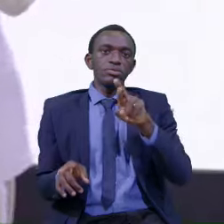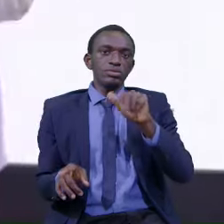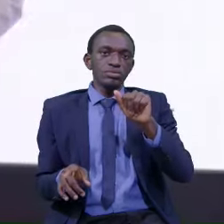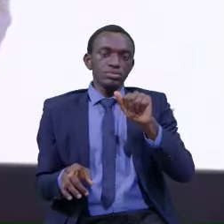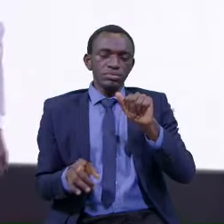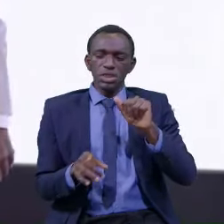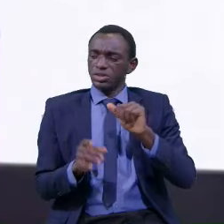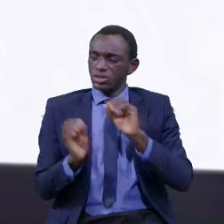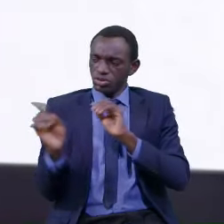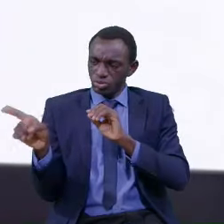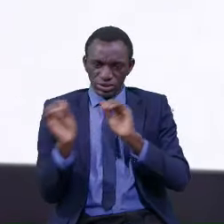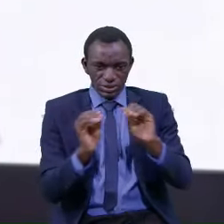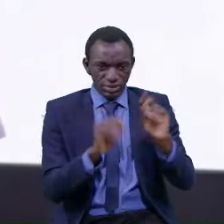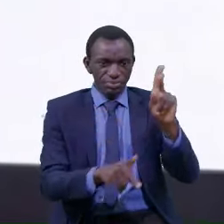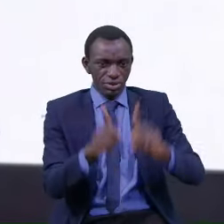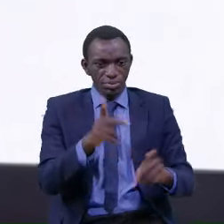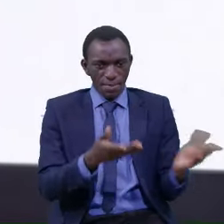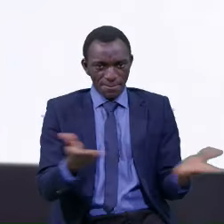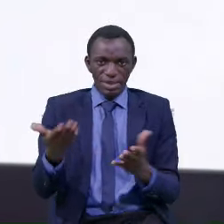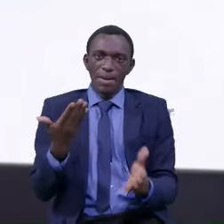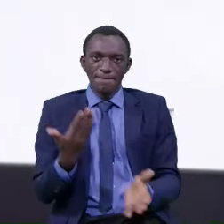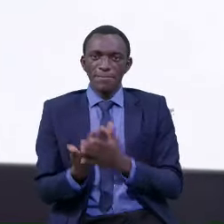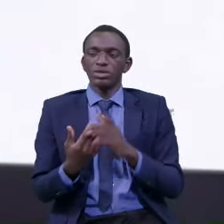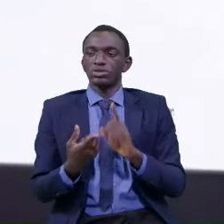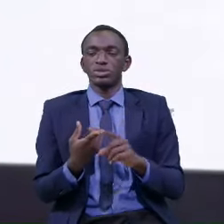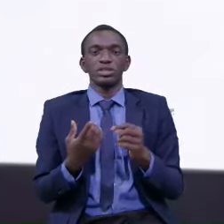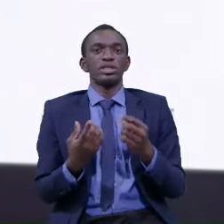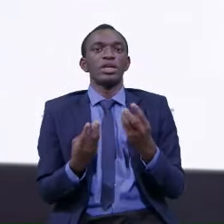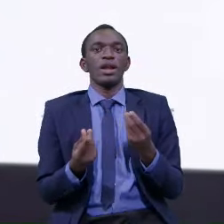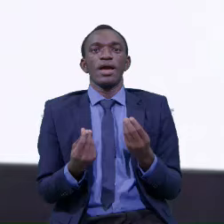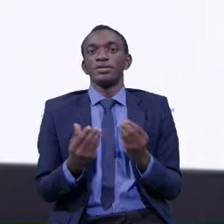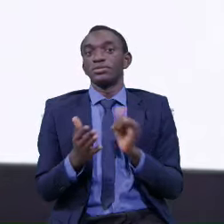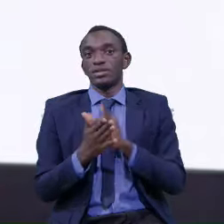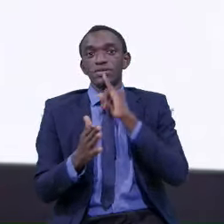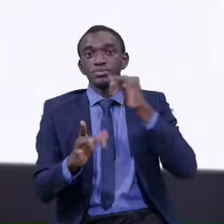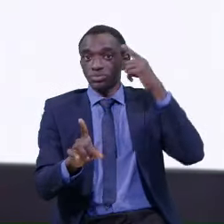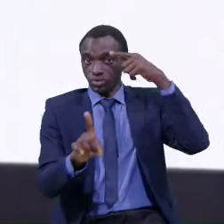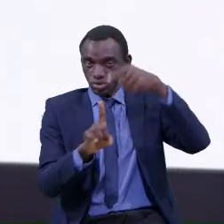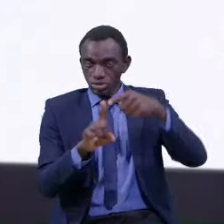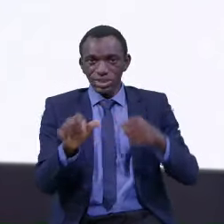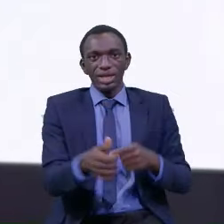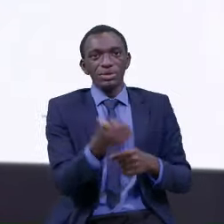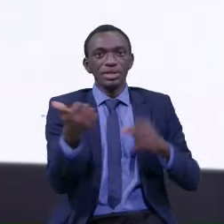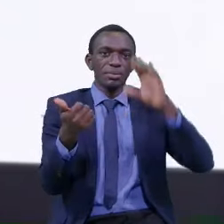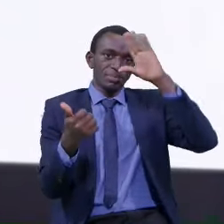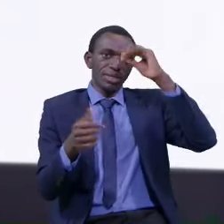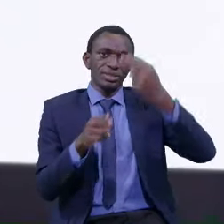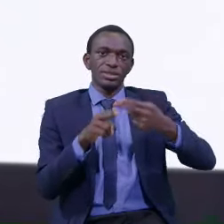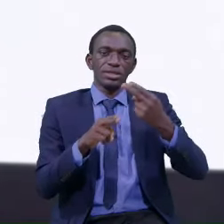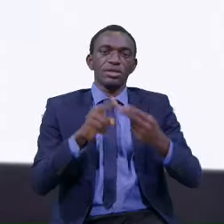goal. Nehemiah, you're now in the king's palace. That's not